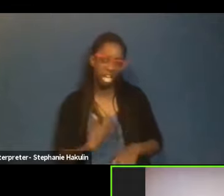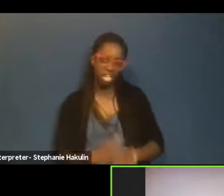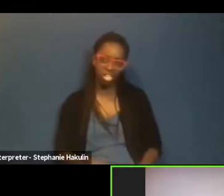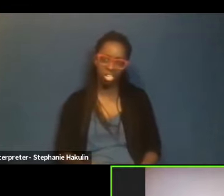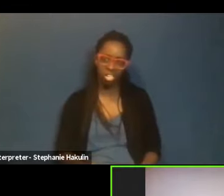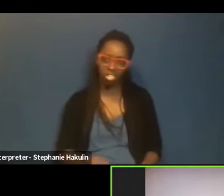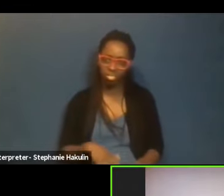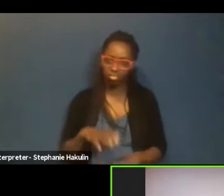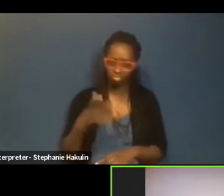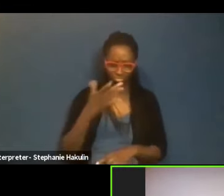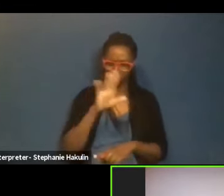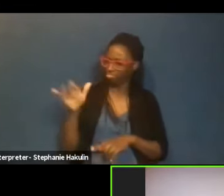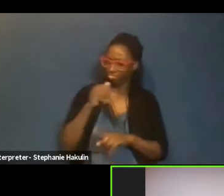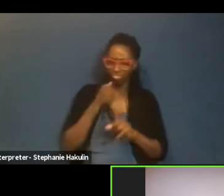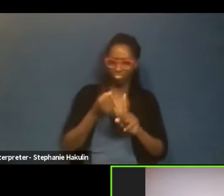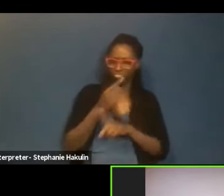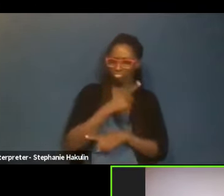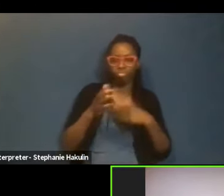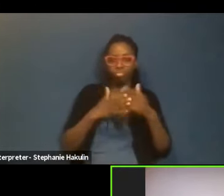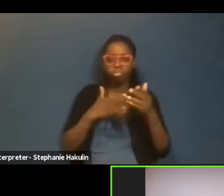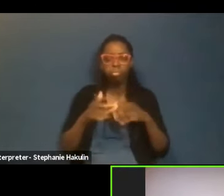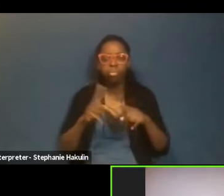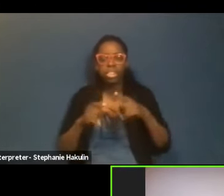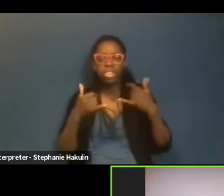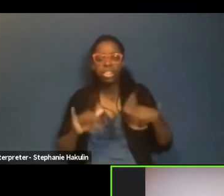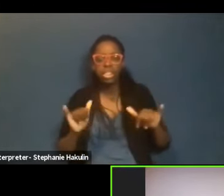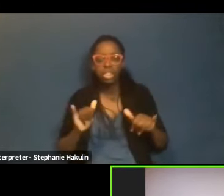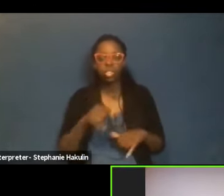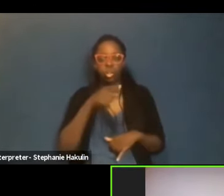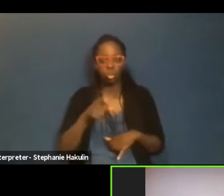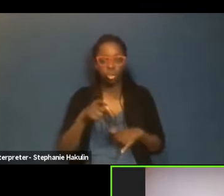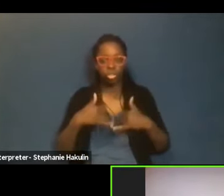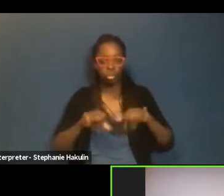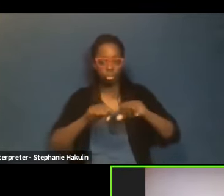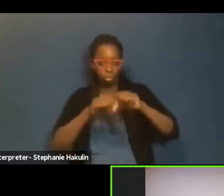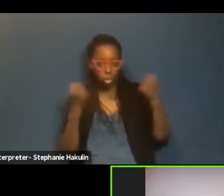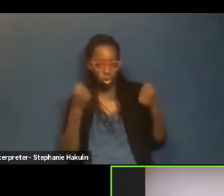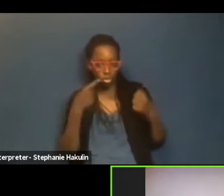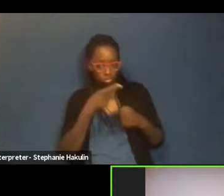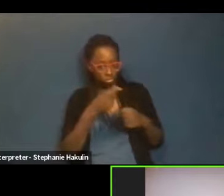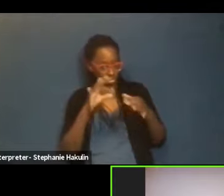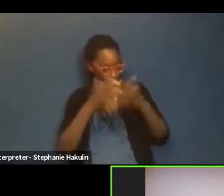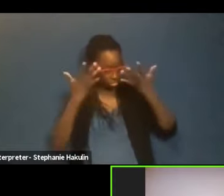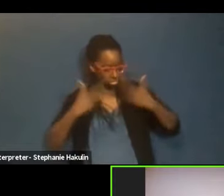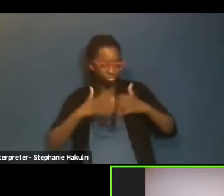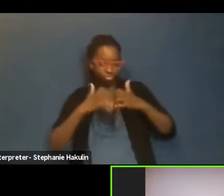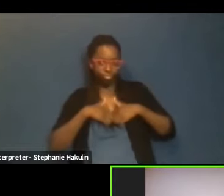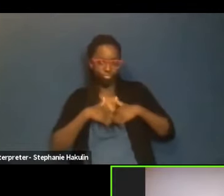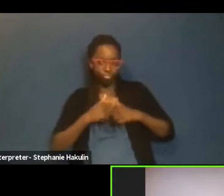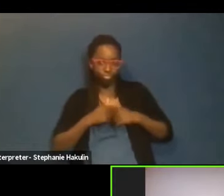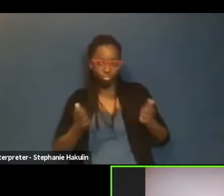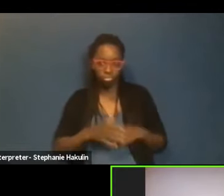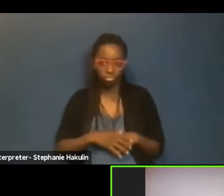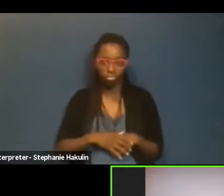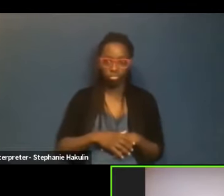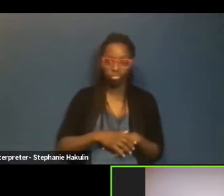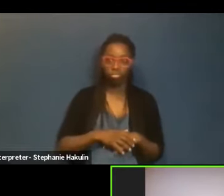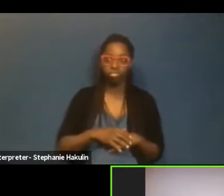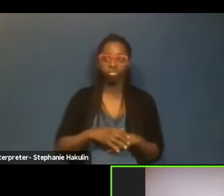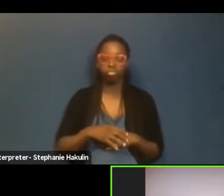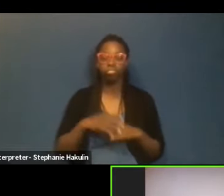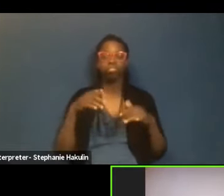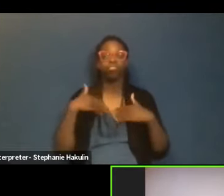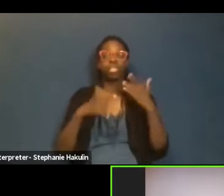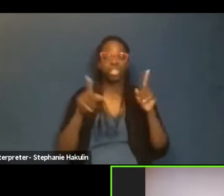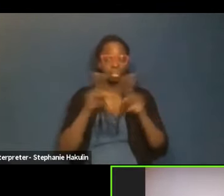whatever. He's broken and needs me to hold him together. I stay. That same day, he tries to grope me, and all I can do is think about